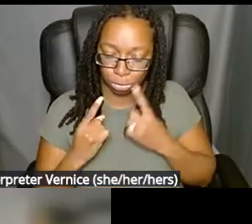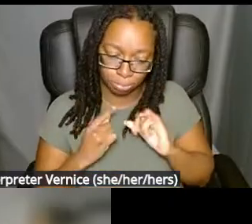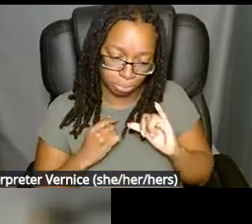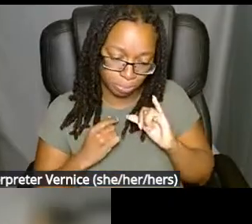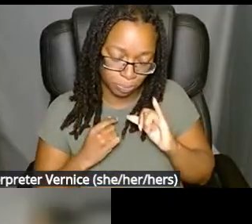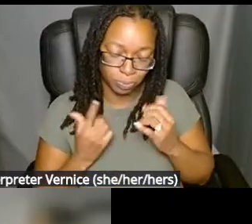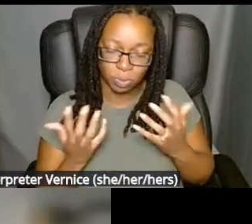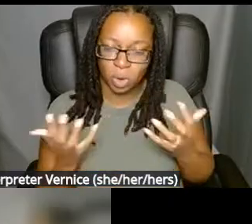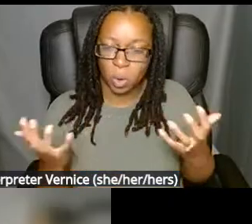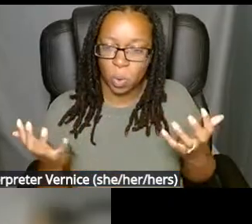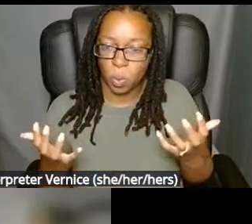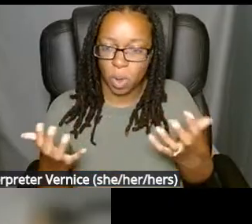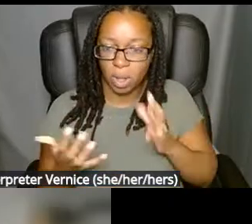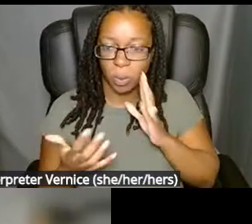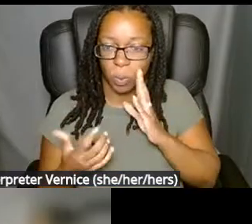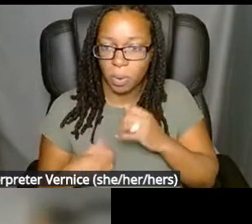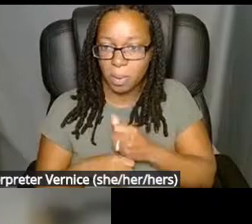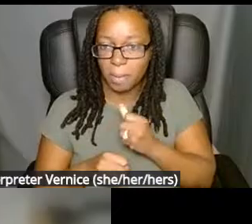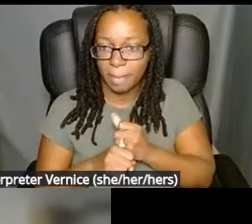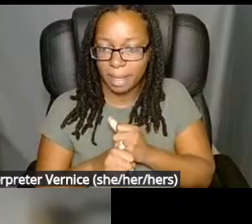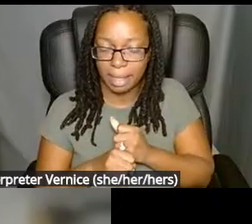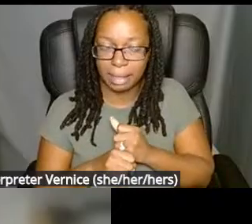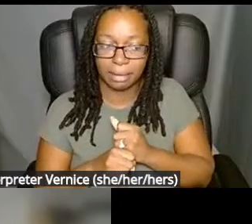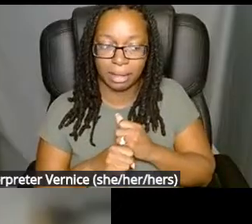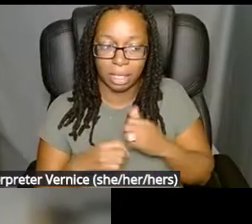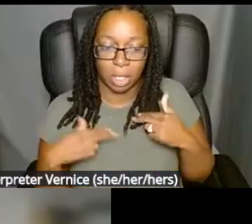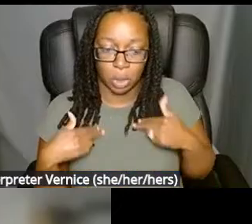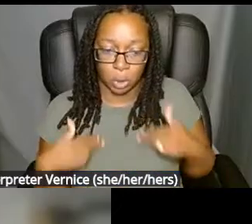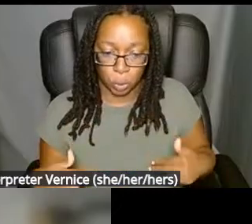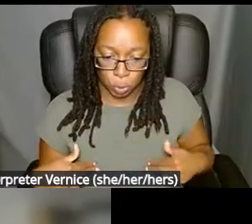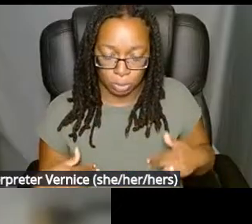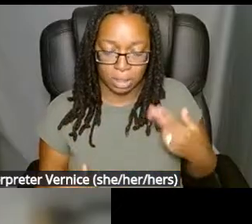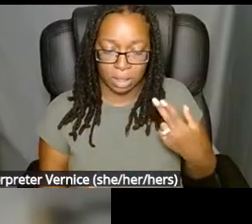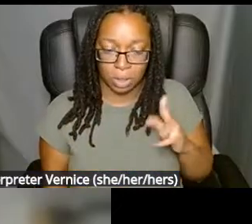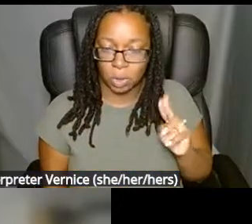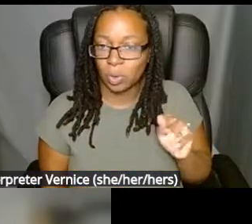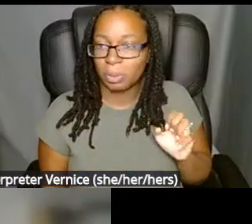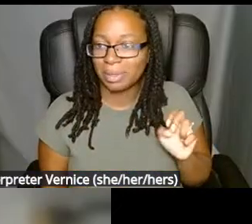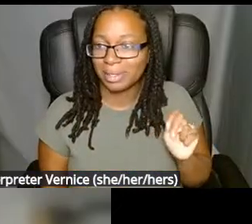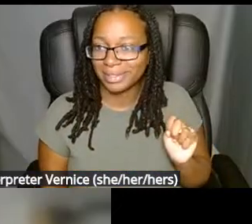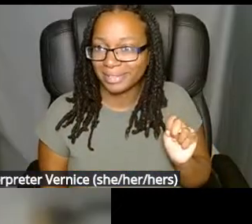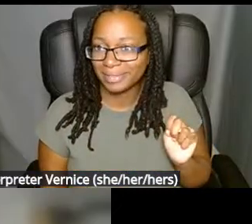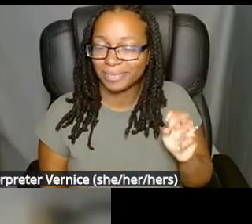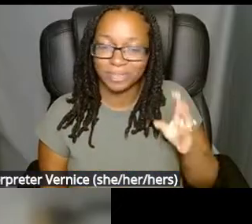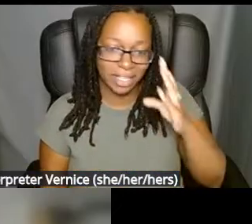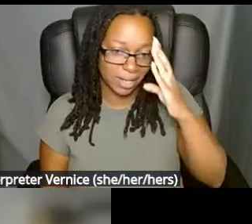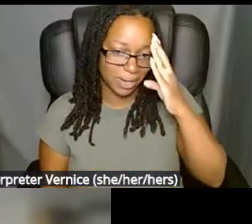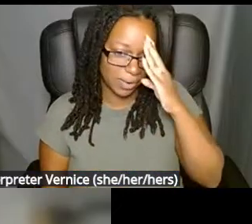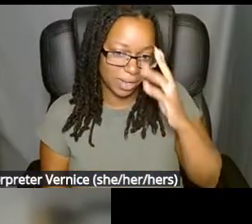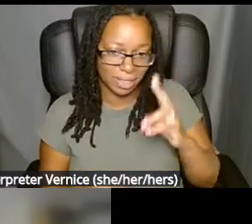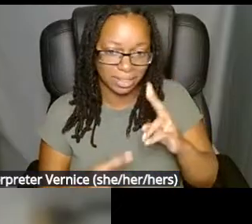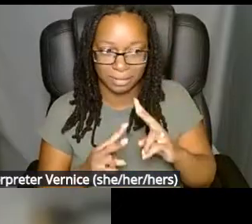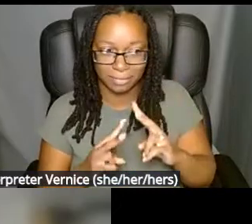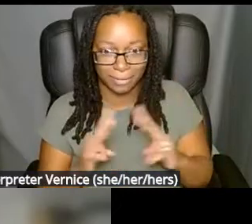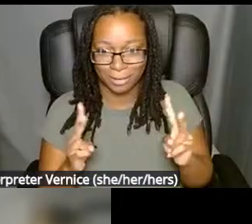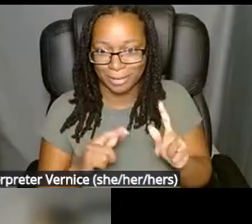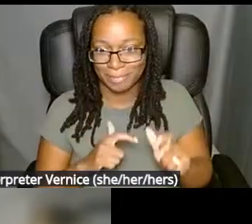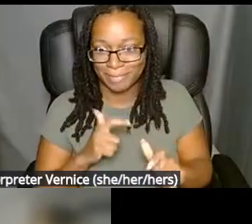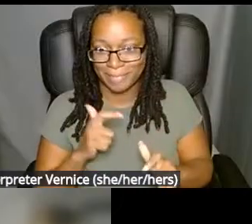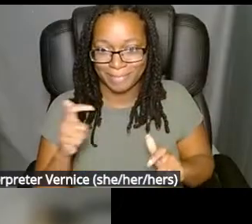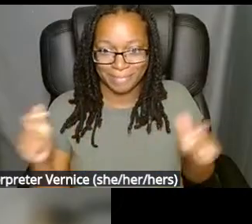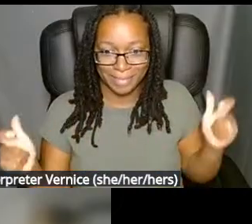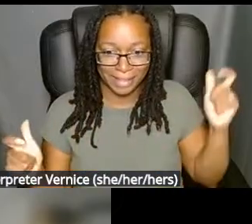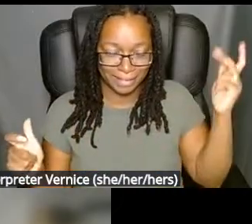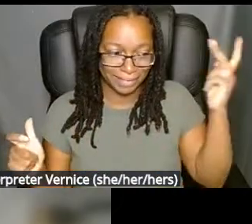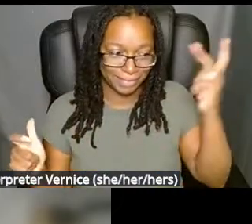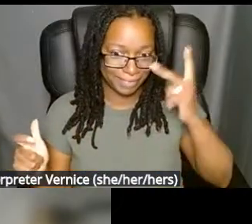precisely makes humans human? So I know it's a big like philosophical question, but thinking about